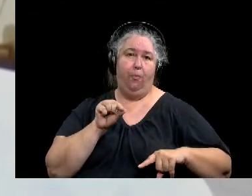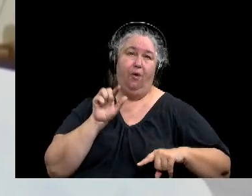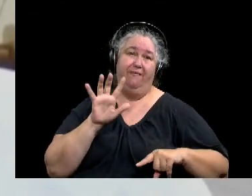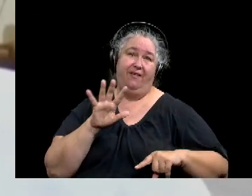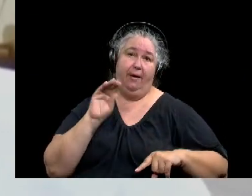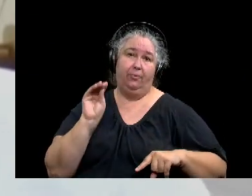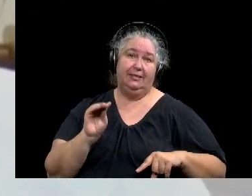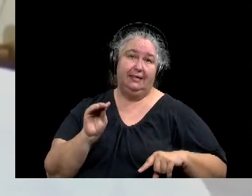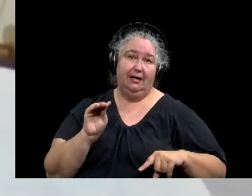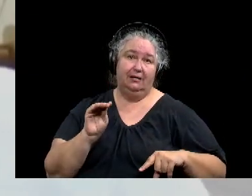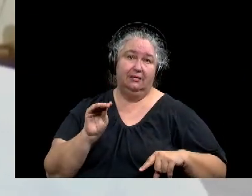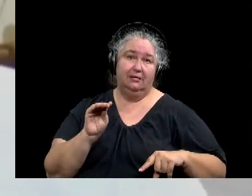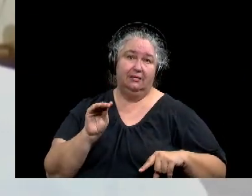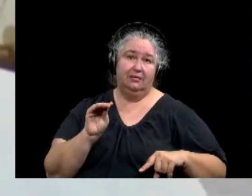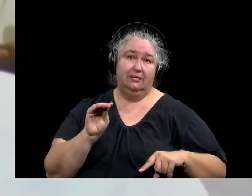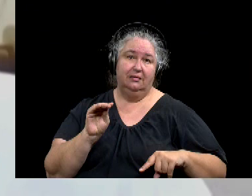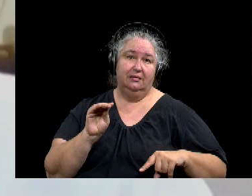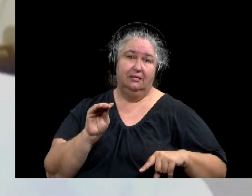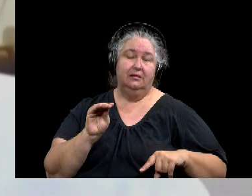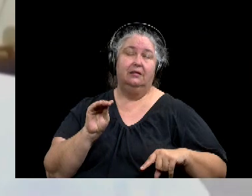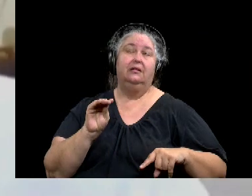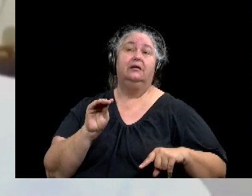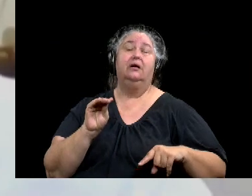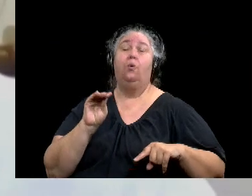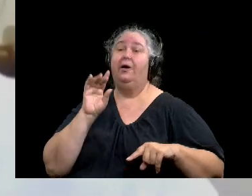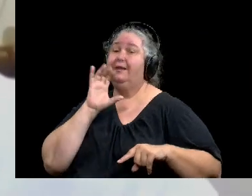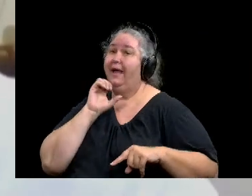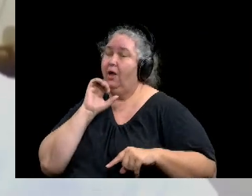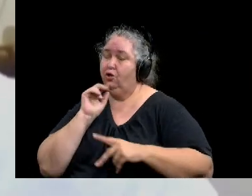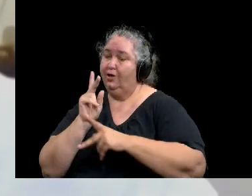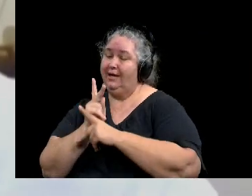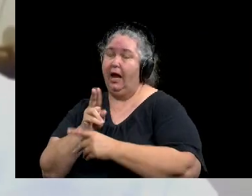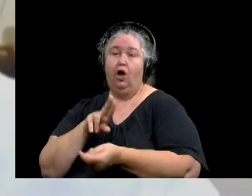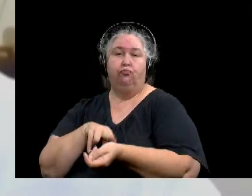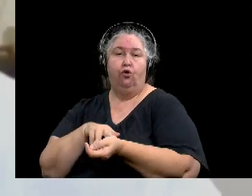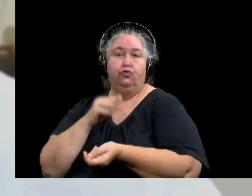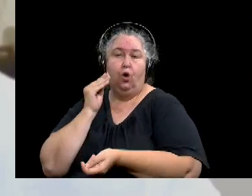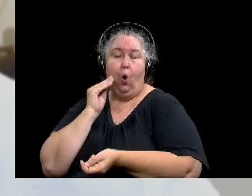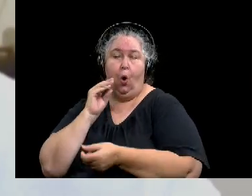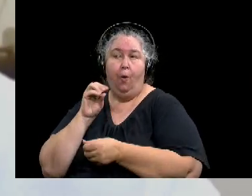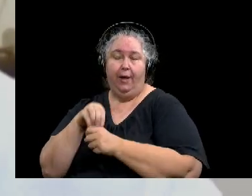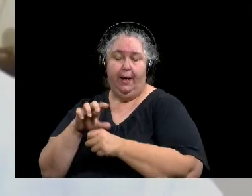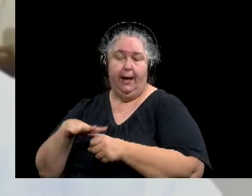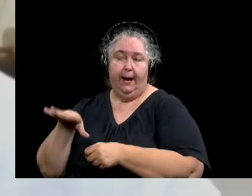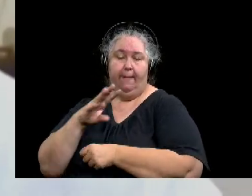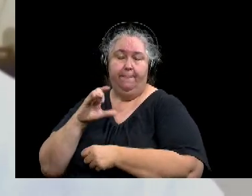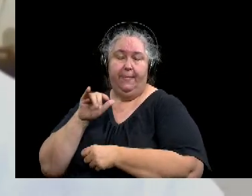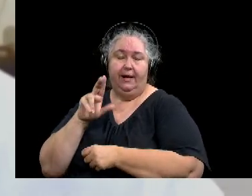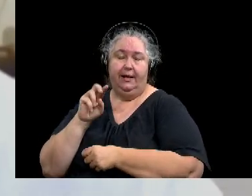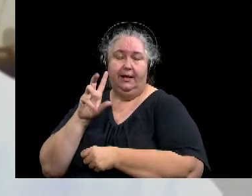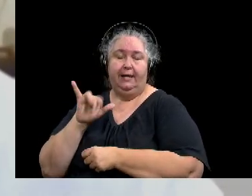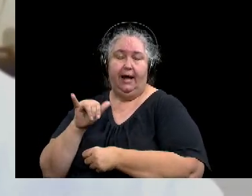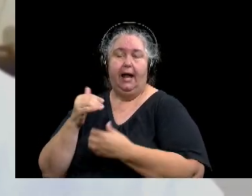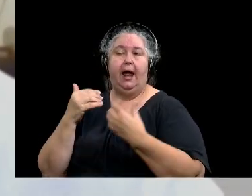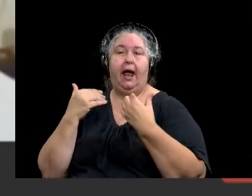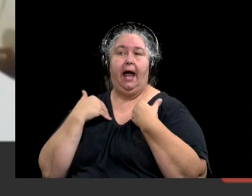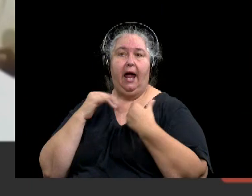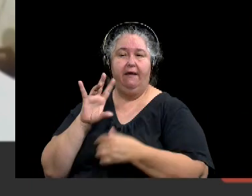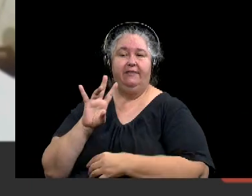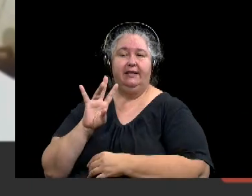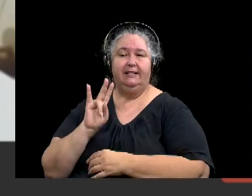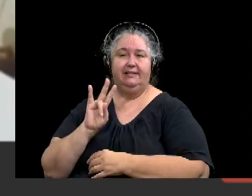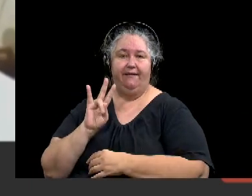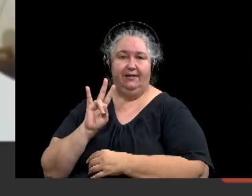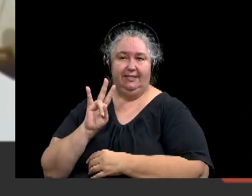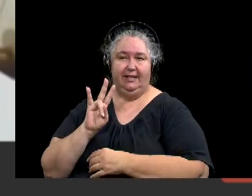9.5%. Within elder care facilities, McLennan County currently has 17